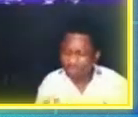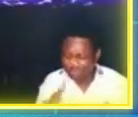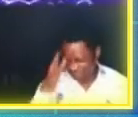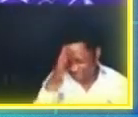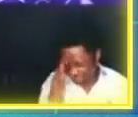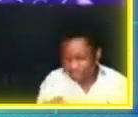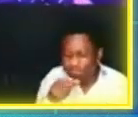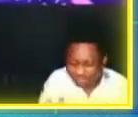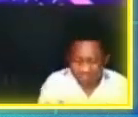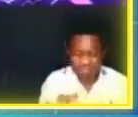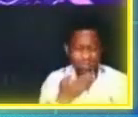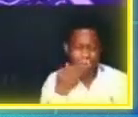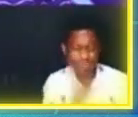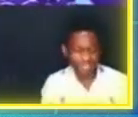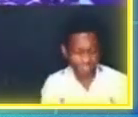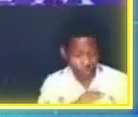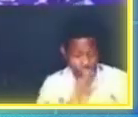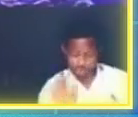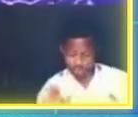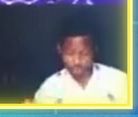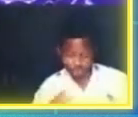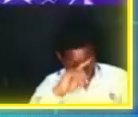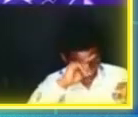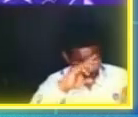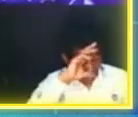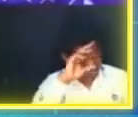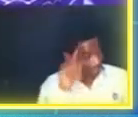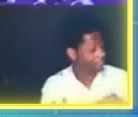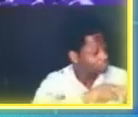duns o di mfrisia dunsono. Onini nyanom koshe enyain